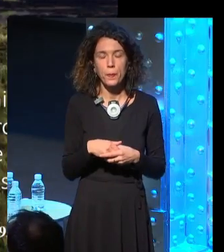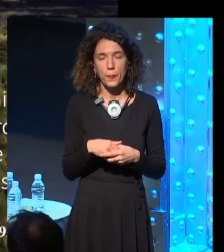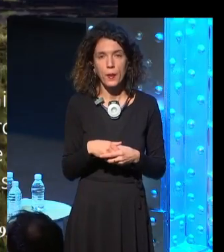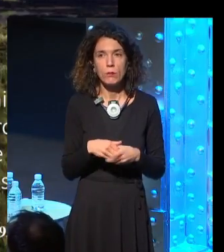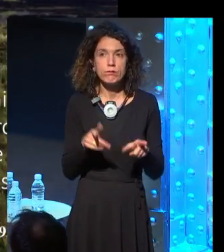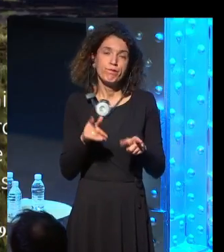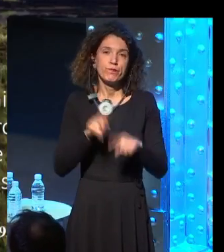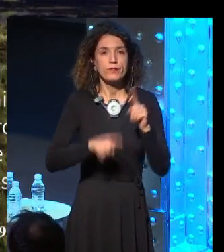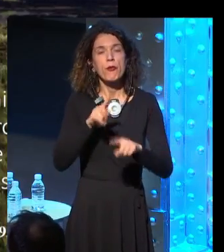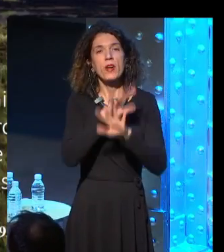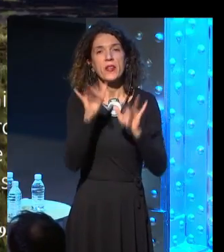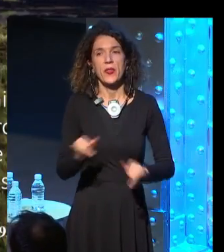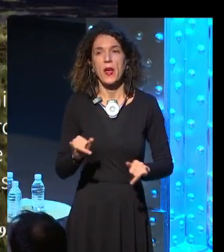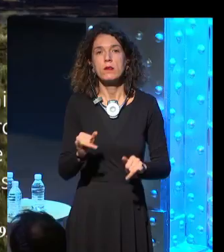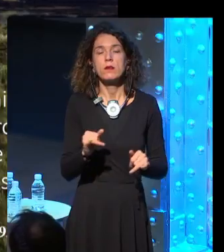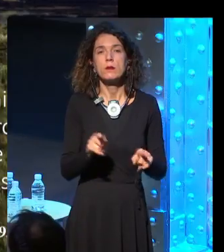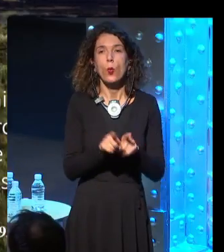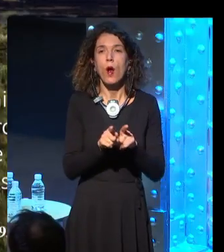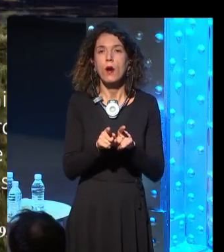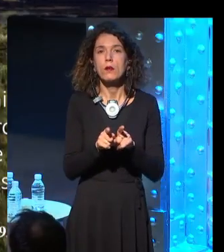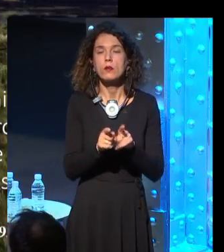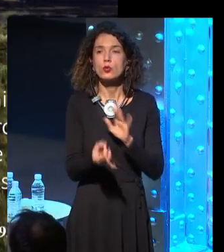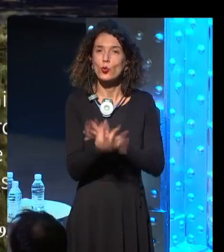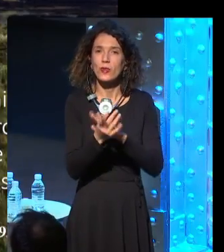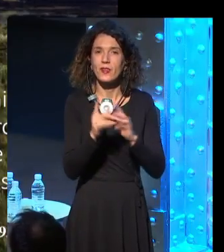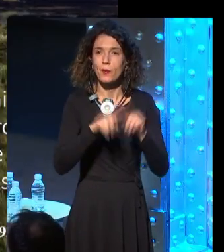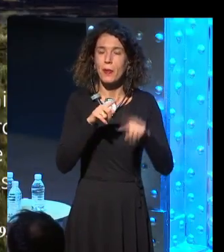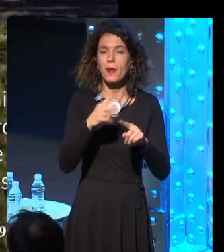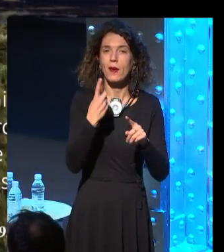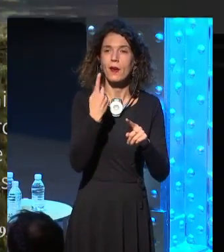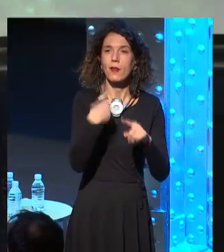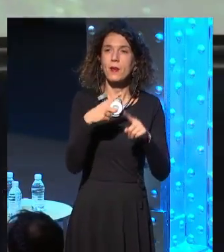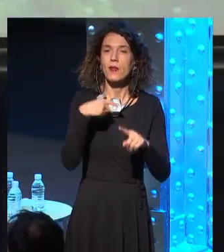or difficult to do fine things without resources.